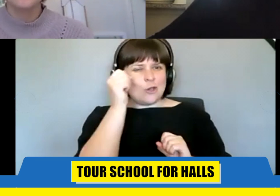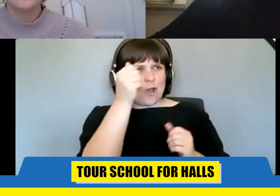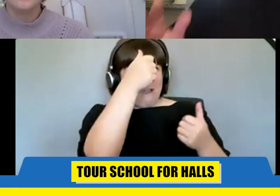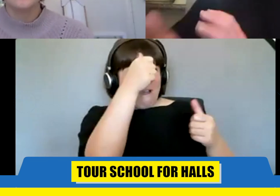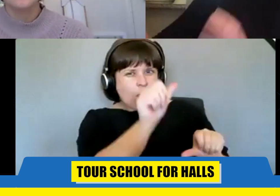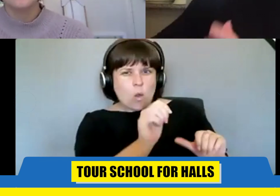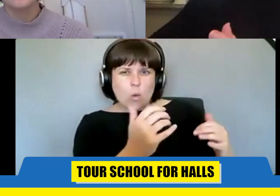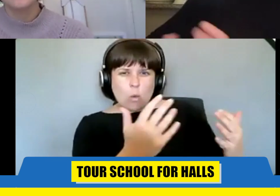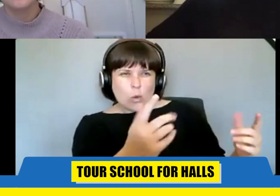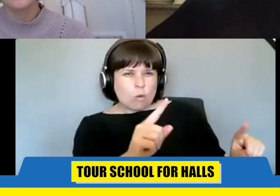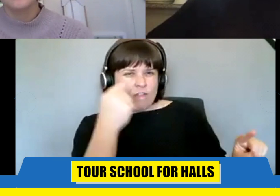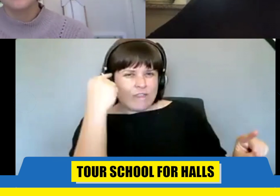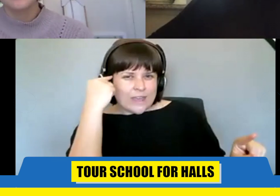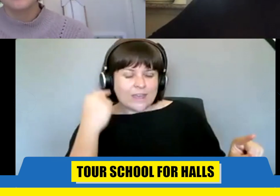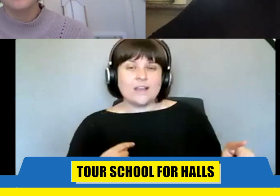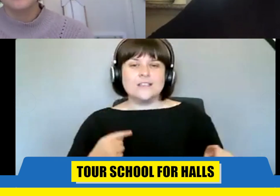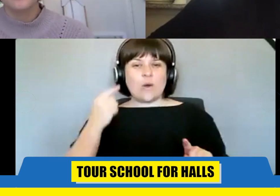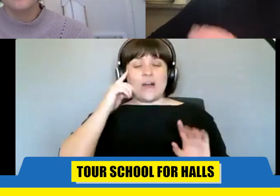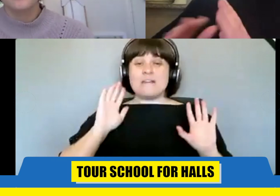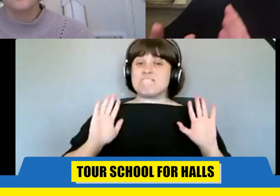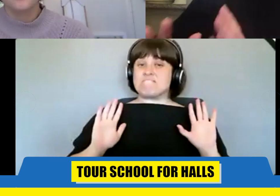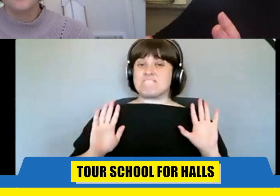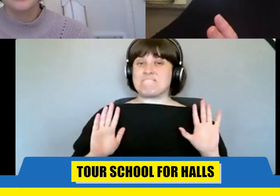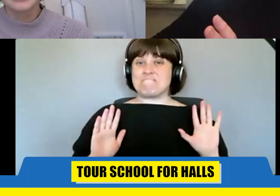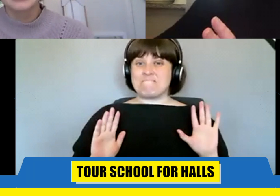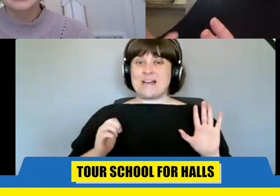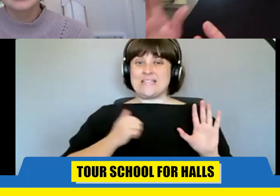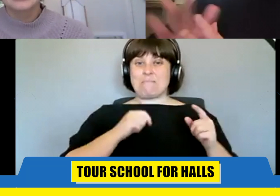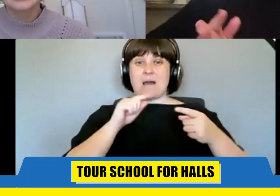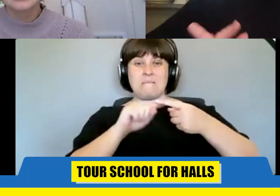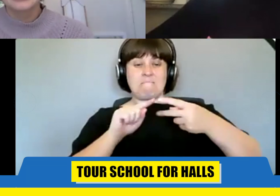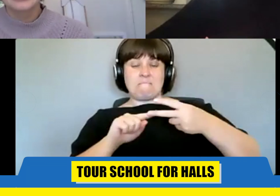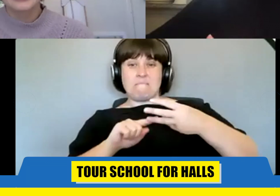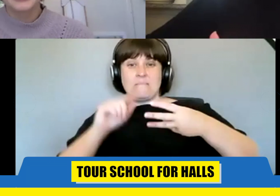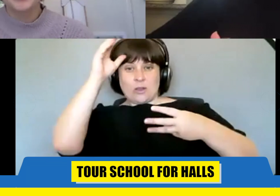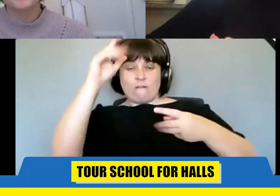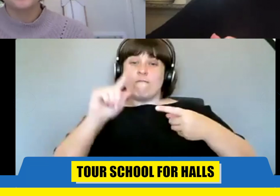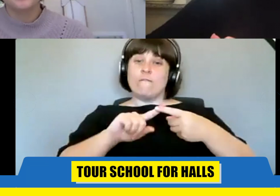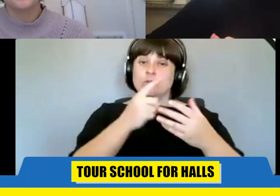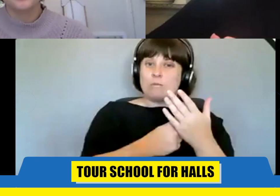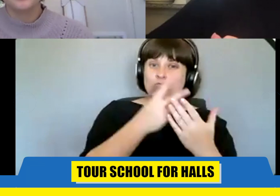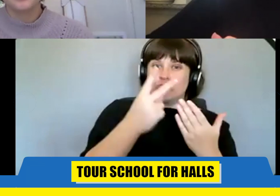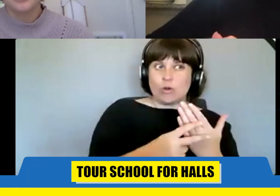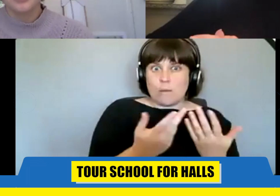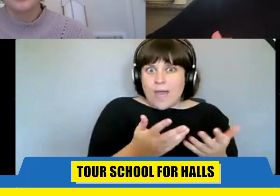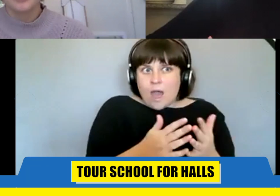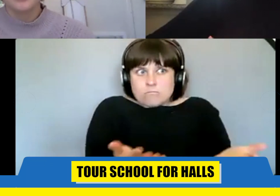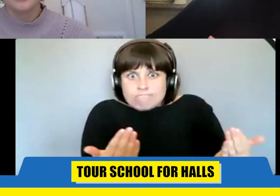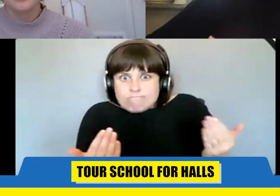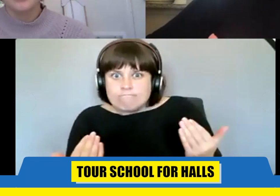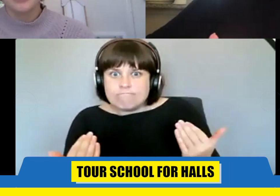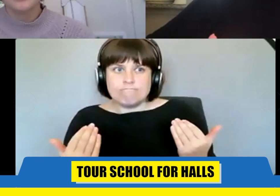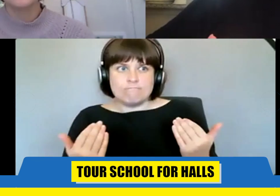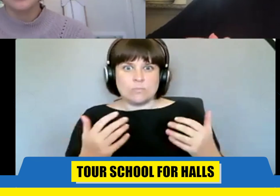think that's really the end of my 3 key concepts. So the first one being program to attract the audiences that you want to